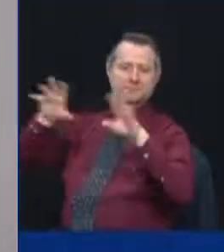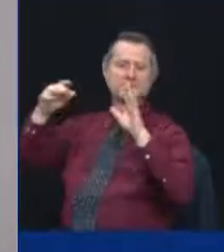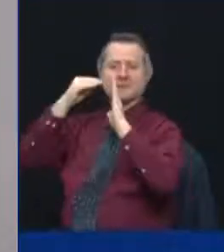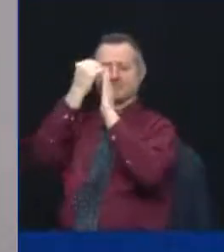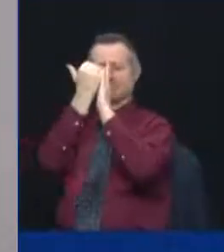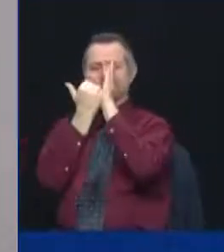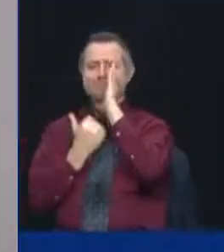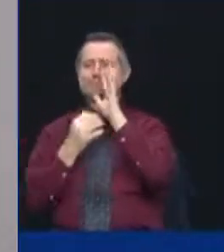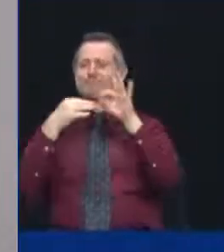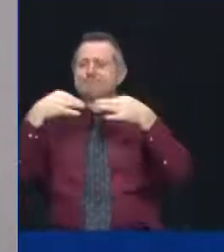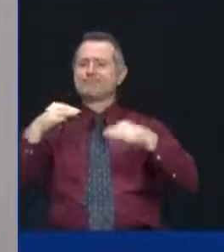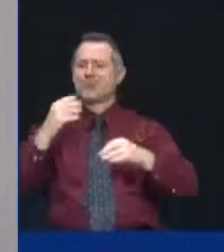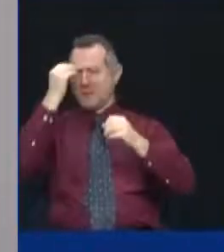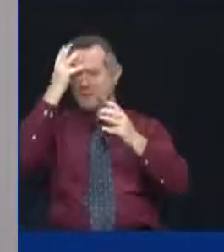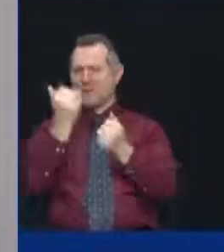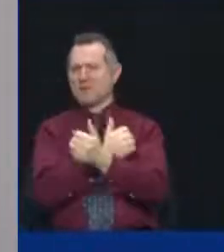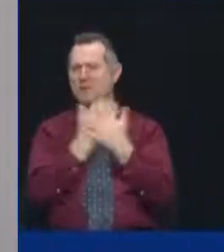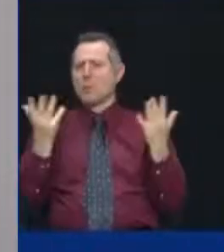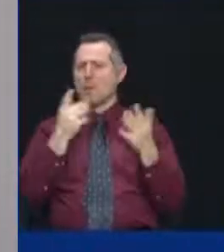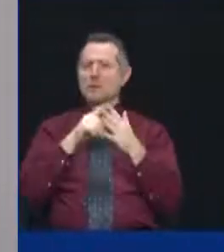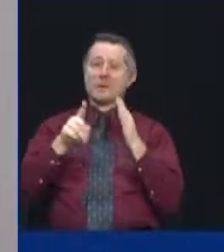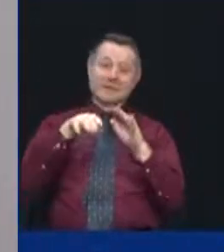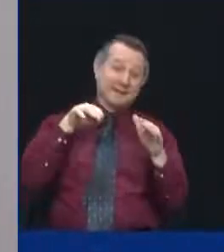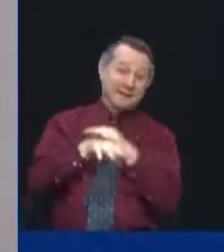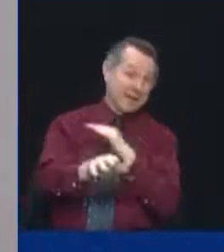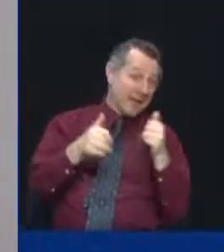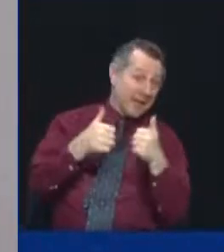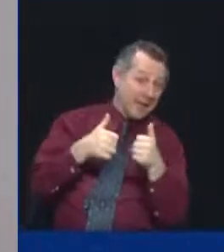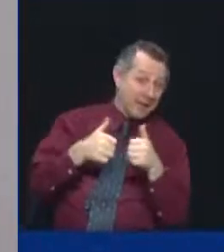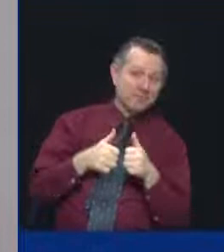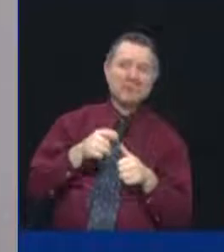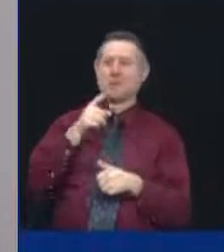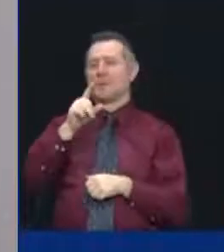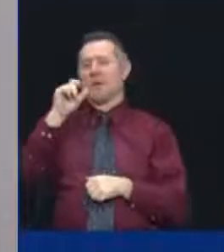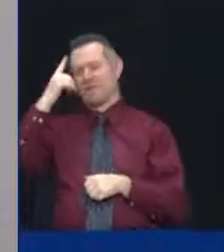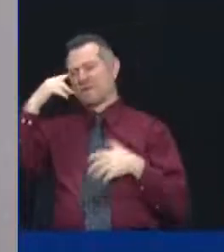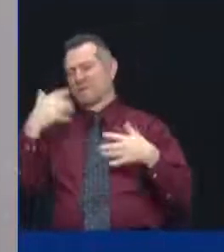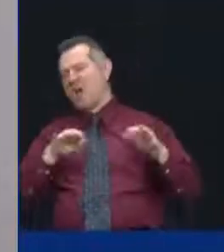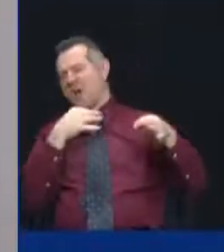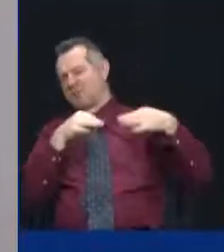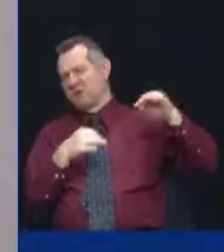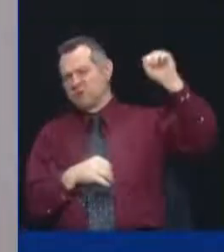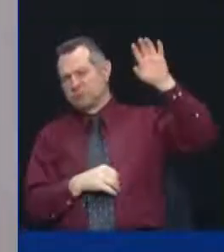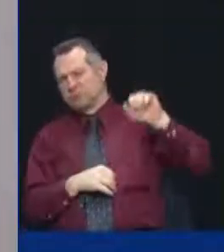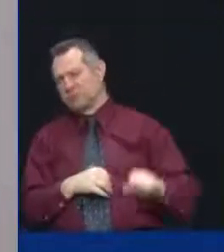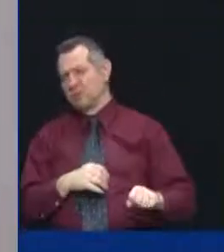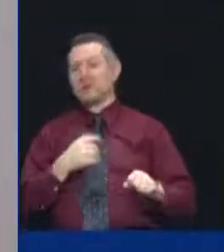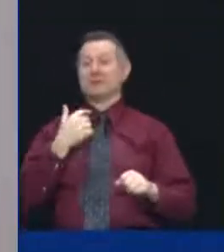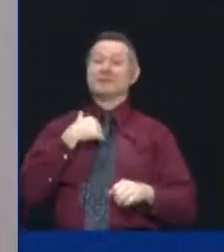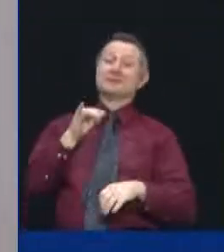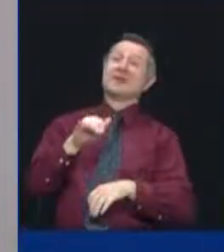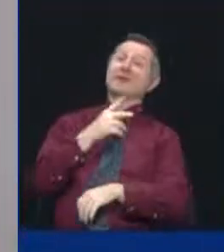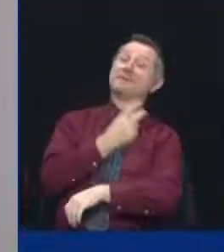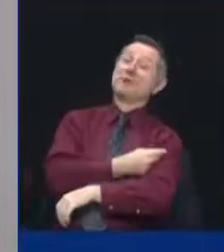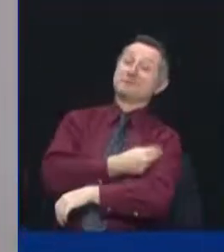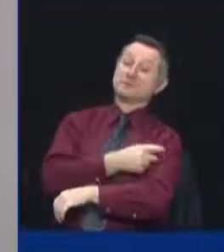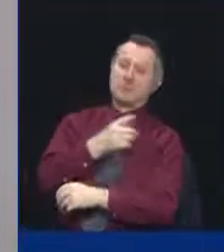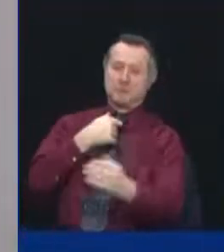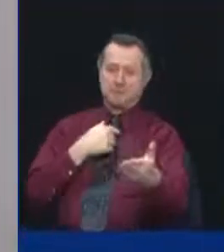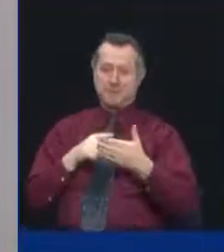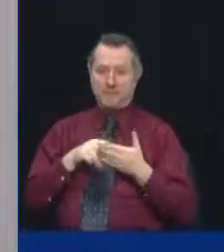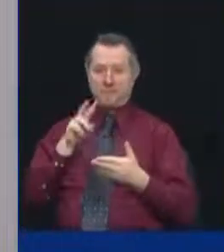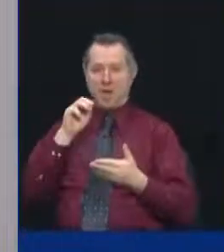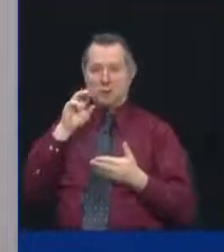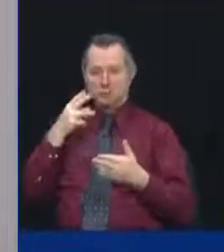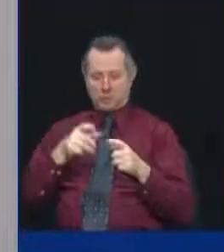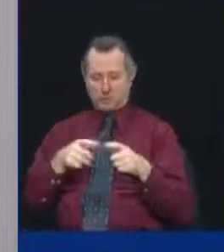Basically, you come to the game, as the governor said, you take a vaccine shot, you get a voucher, you can go to that game. If that game's sold out, you can go to